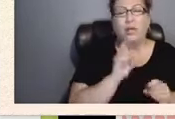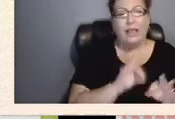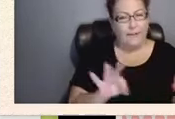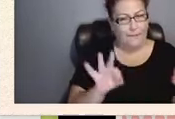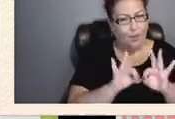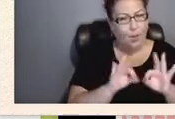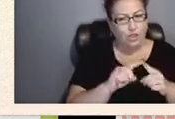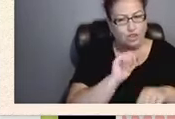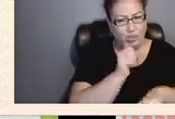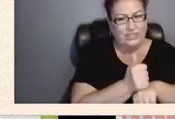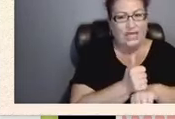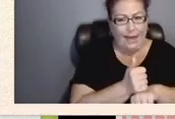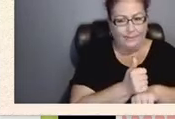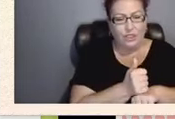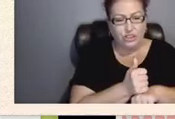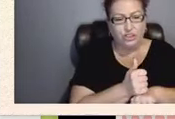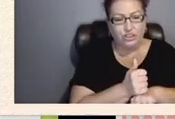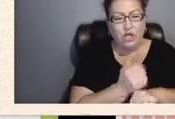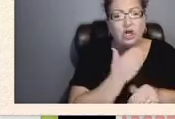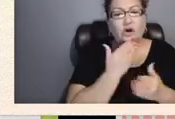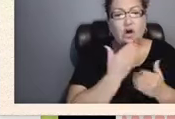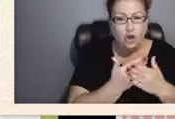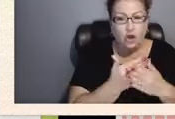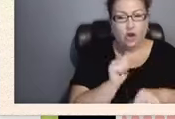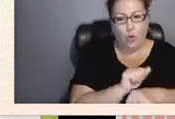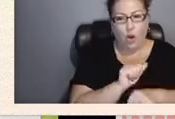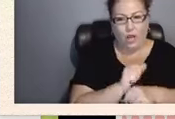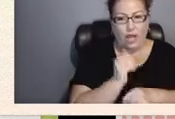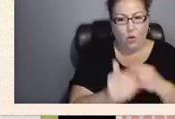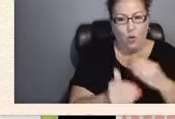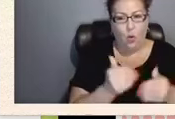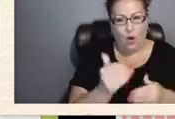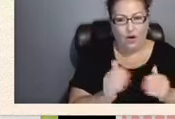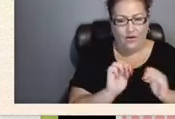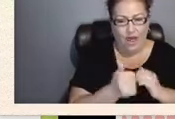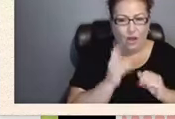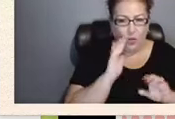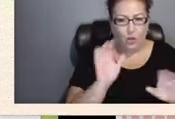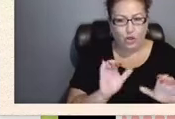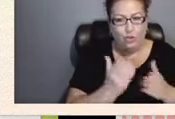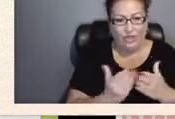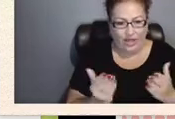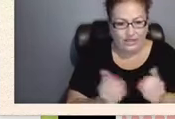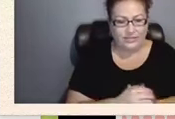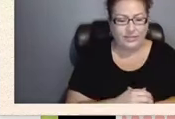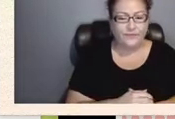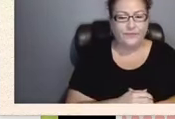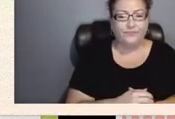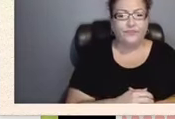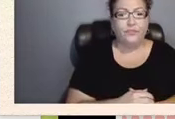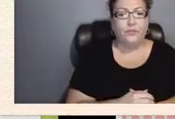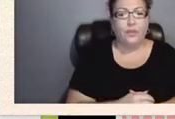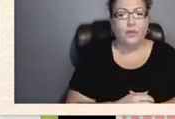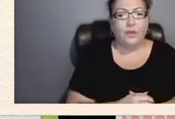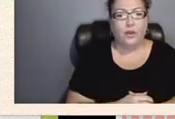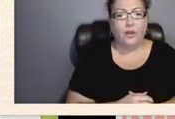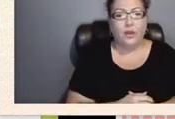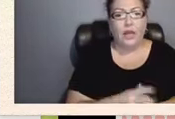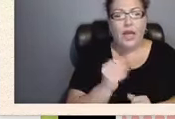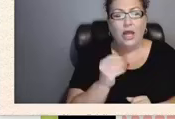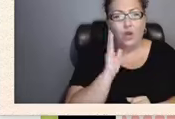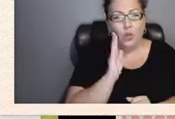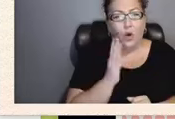establish a good working order of how you're going to do things. And you're going to want to start